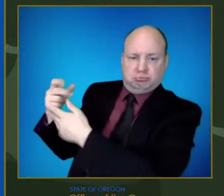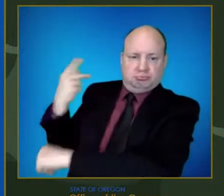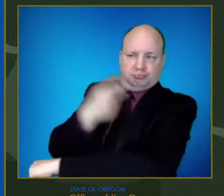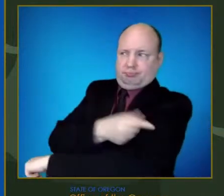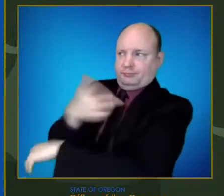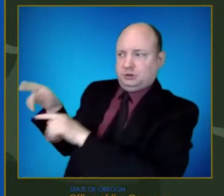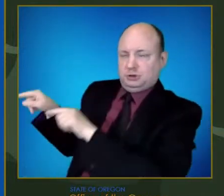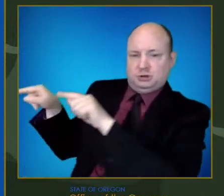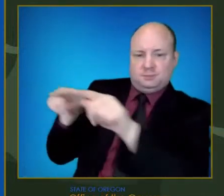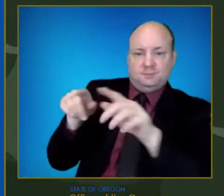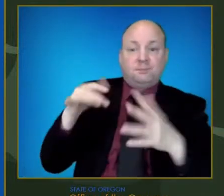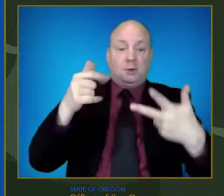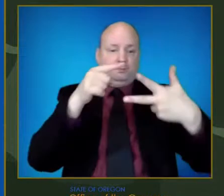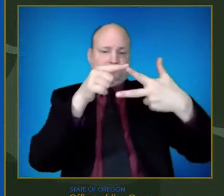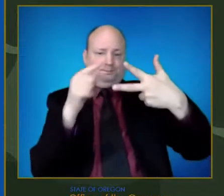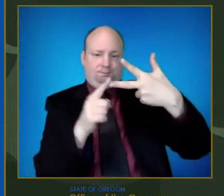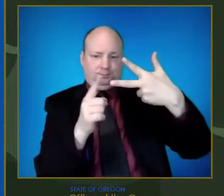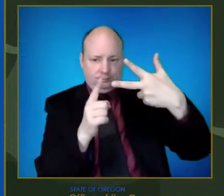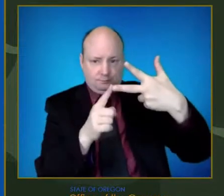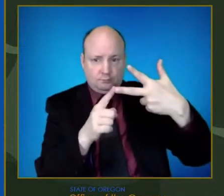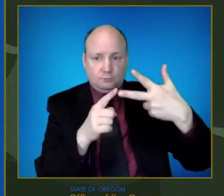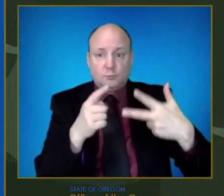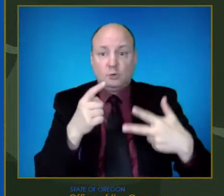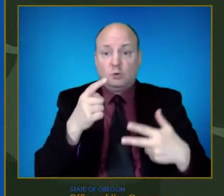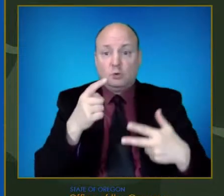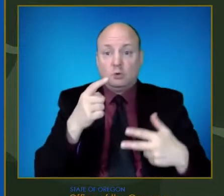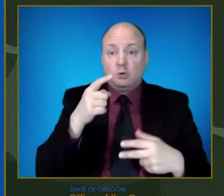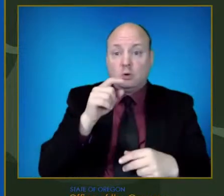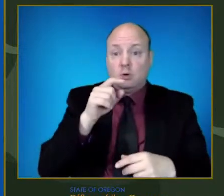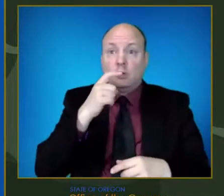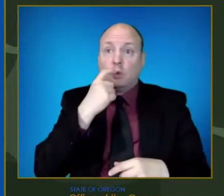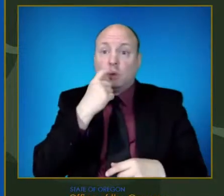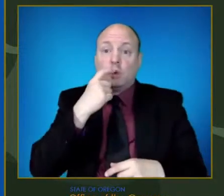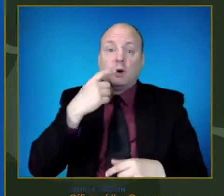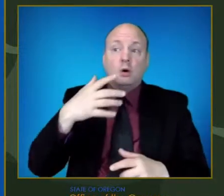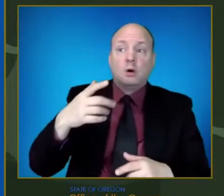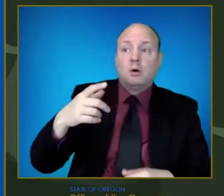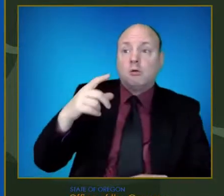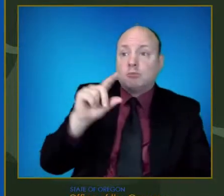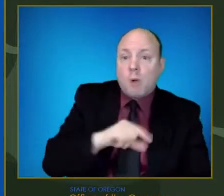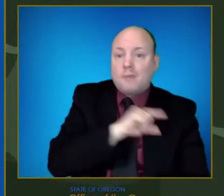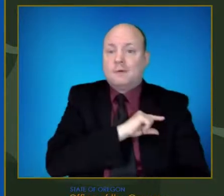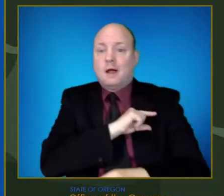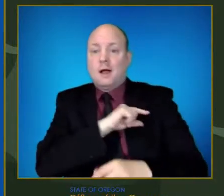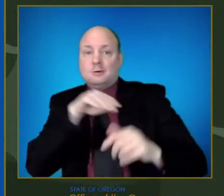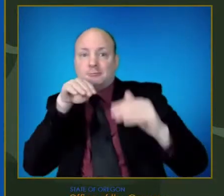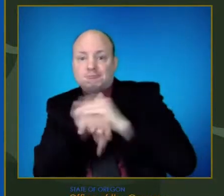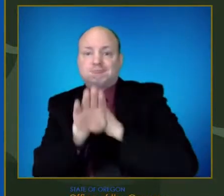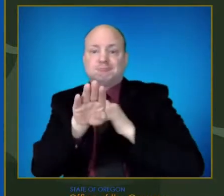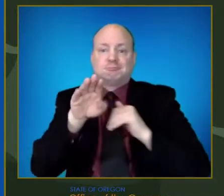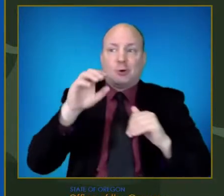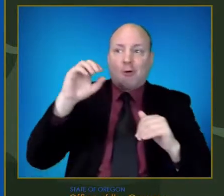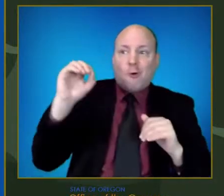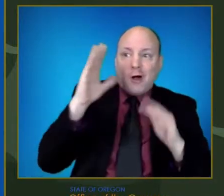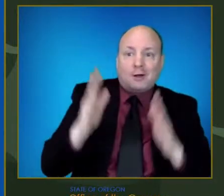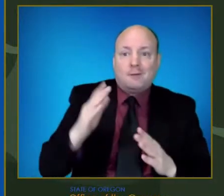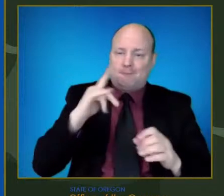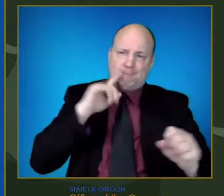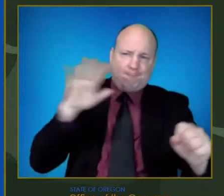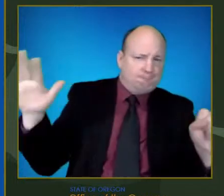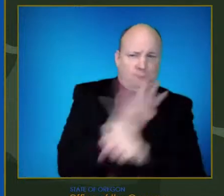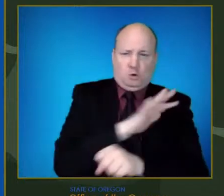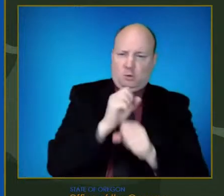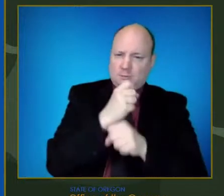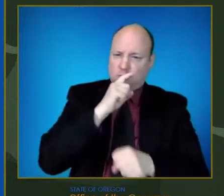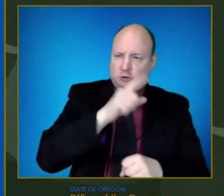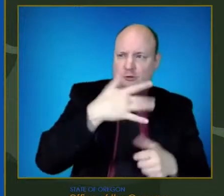behind. In turn, we want to encourage every Oregonian to do his or her part and get vaccinated when you become eligible. Now let's